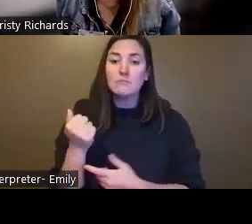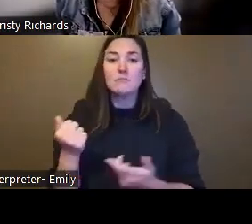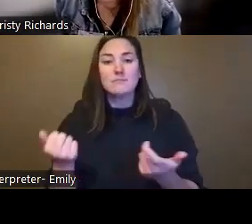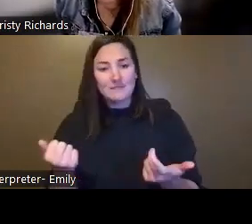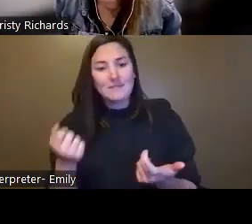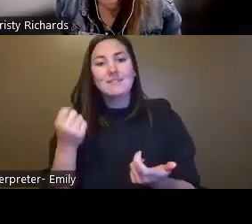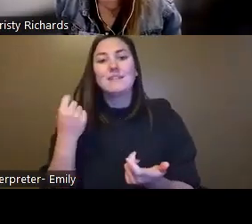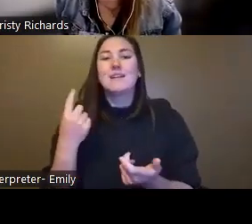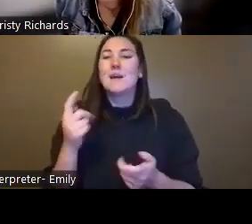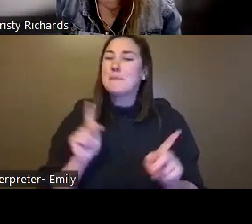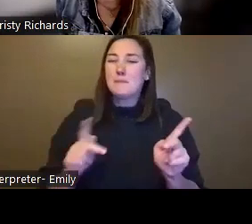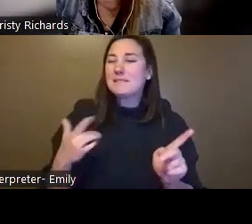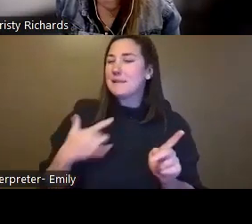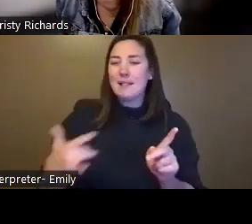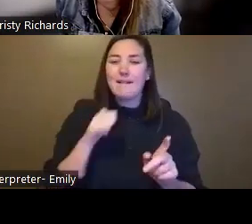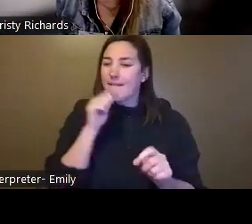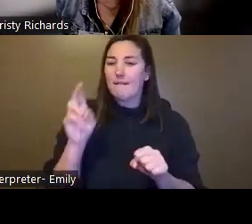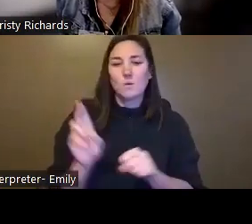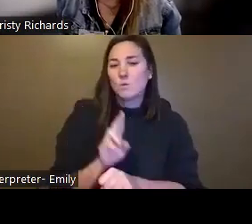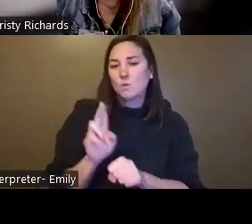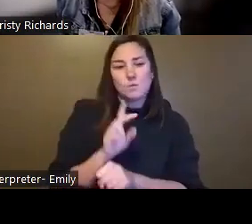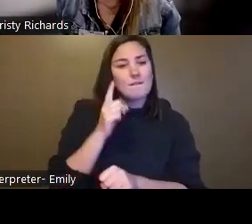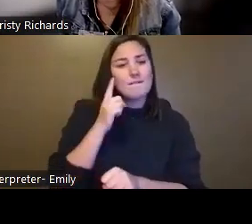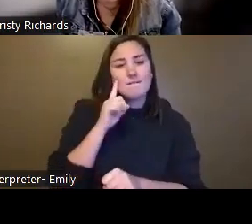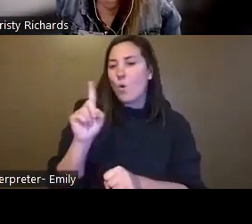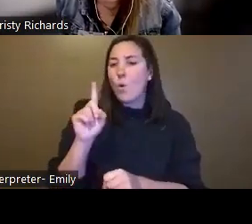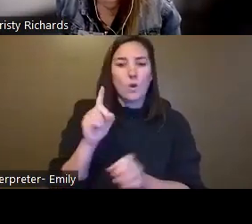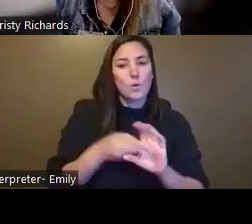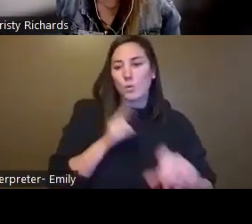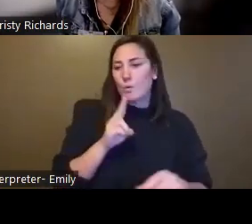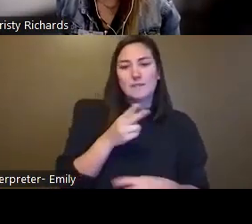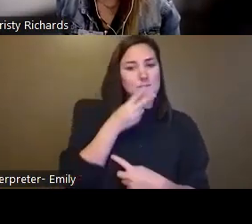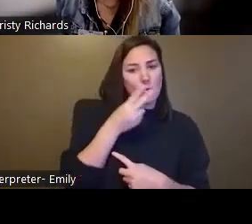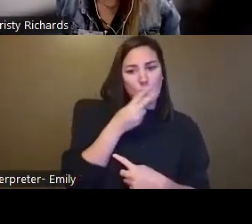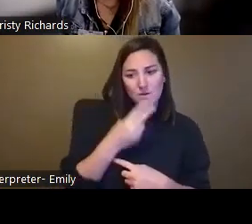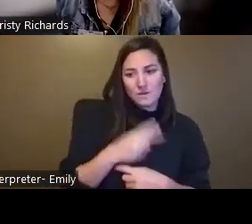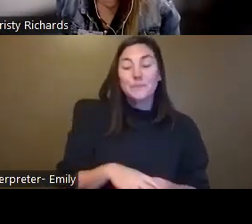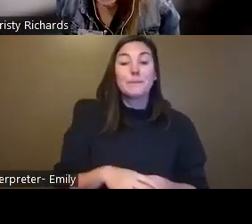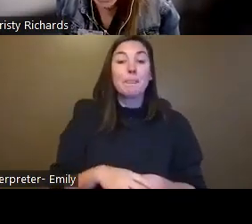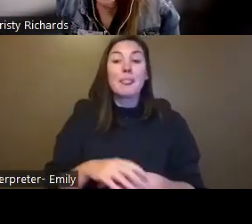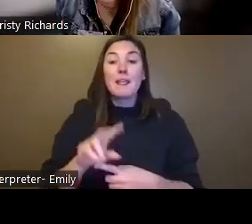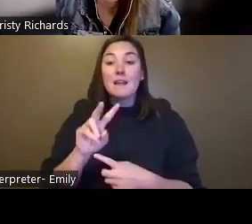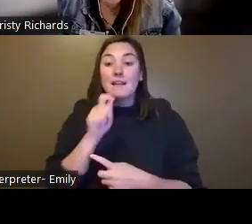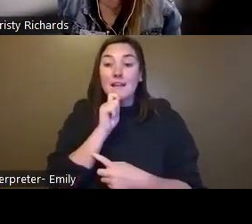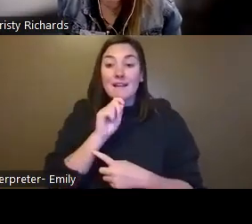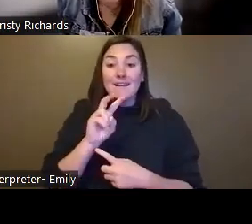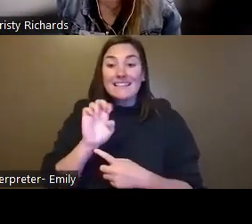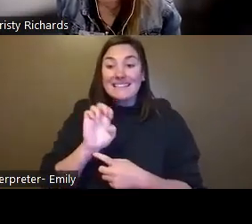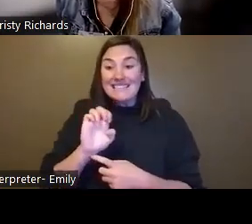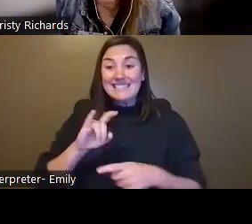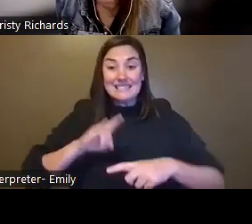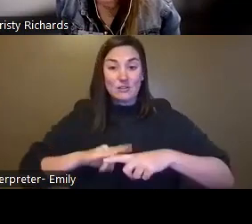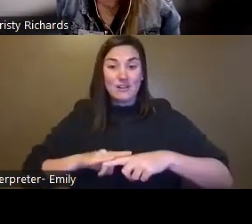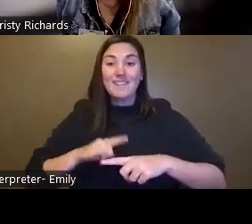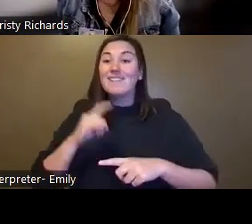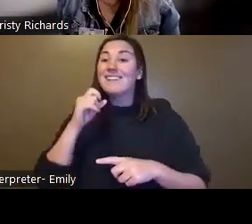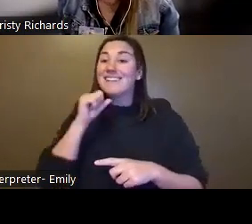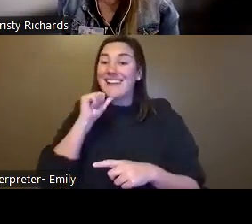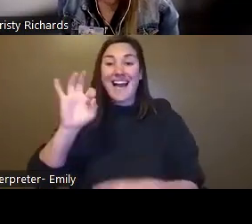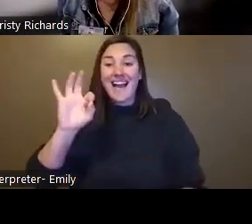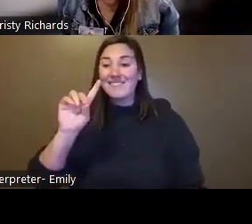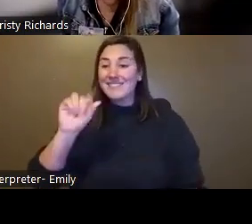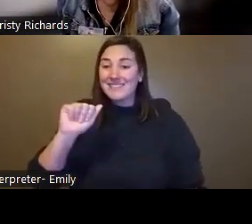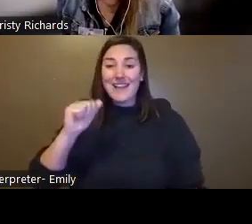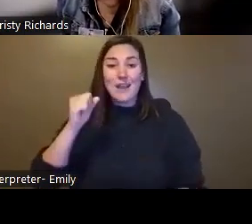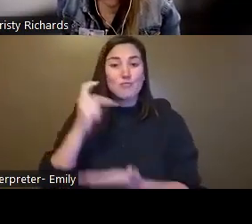ENDS as a means of smoking cessation. E-cigarettes are not an FDA-approved smoking cessation